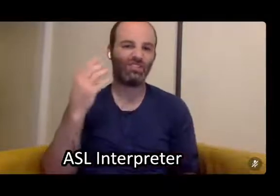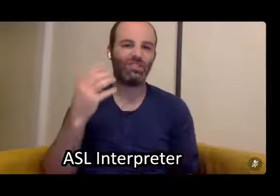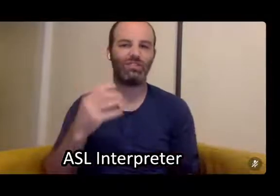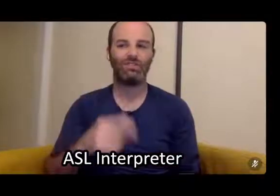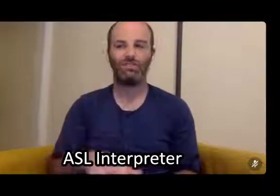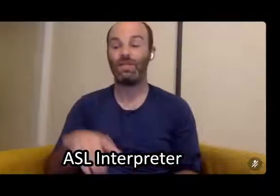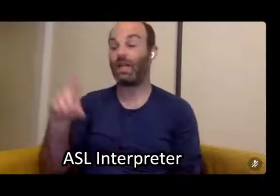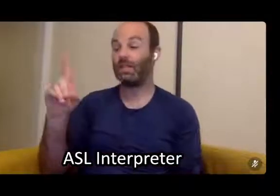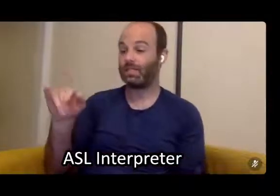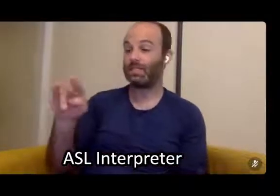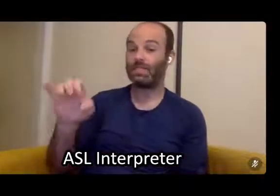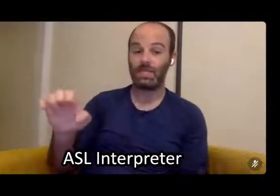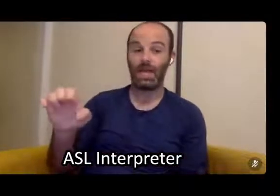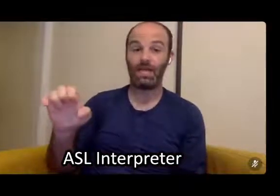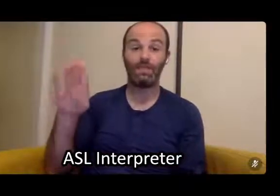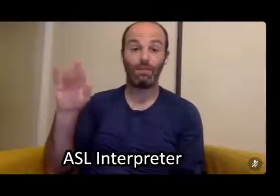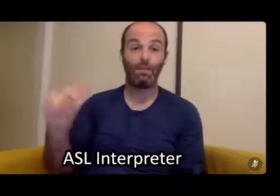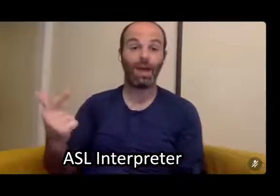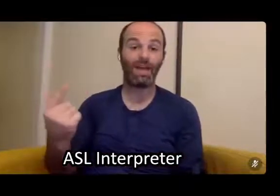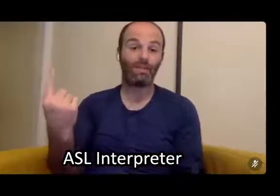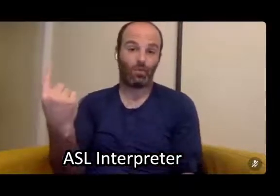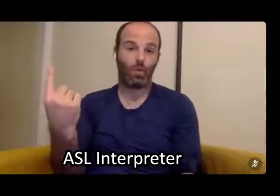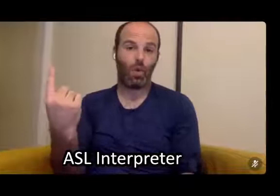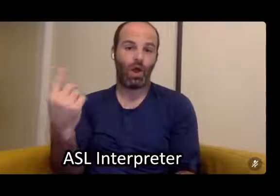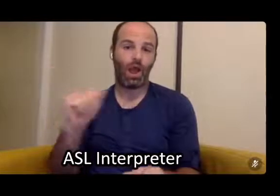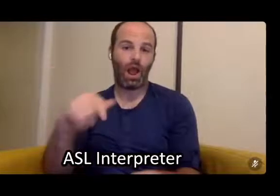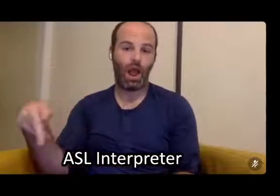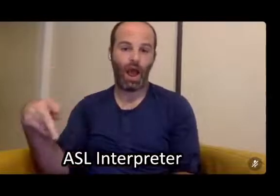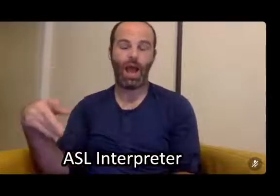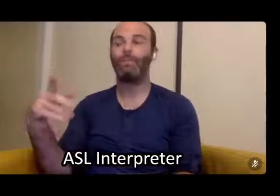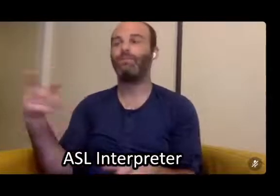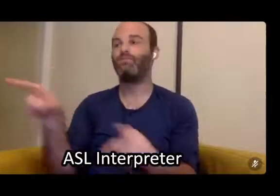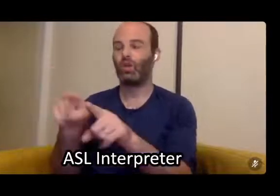one called D&D Dice. I